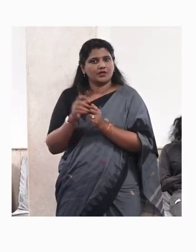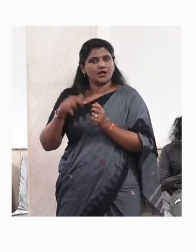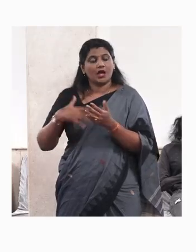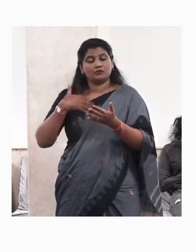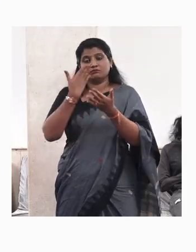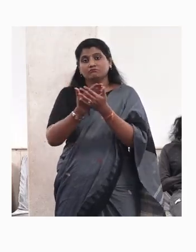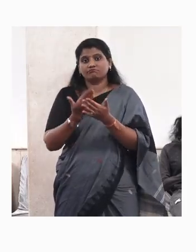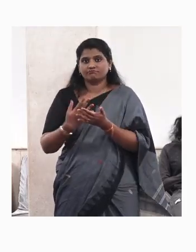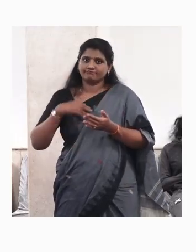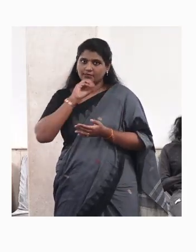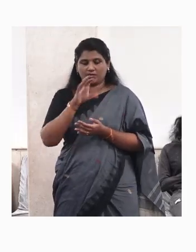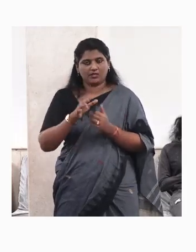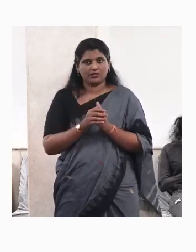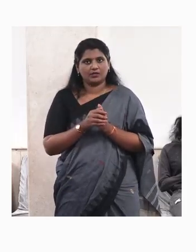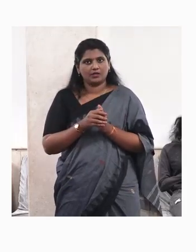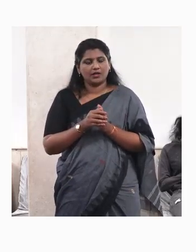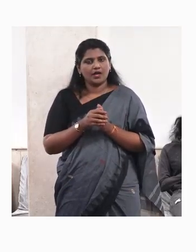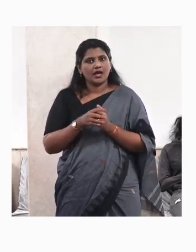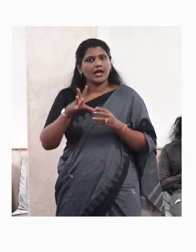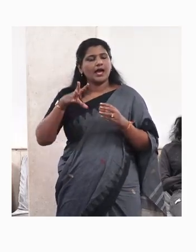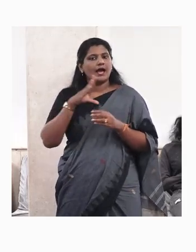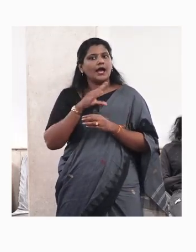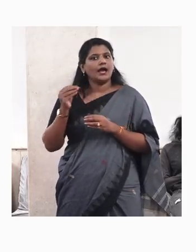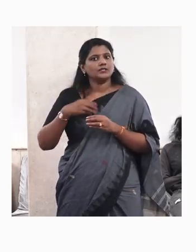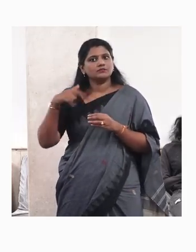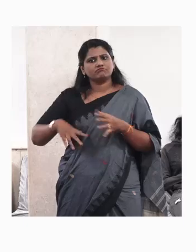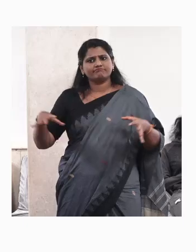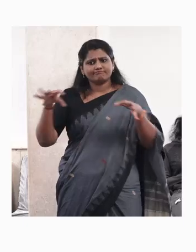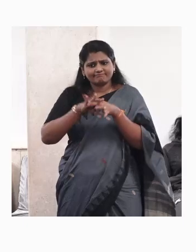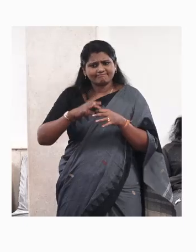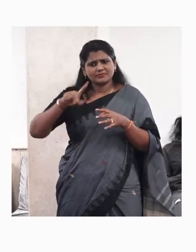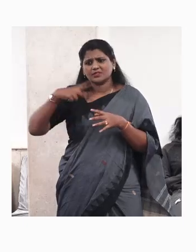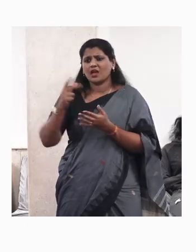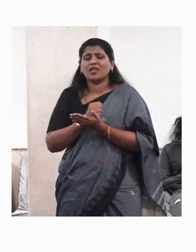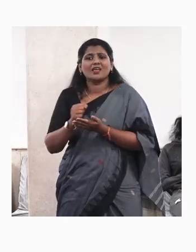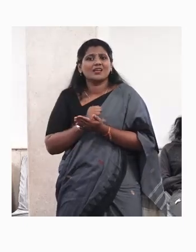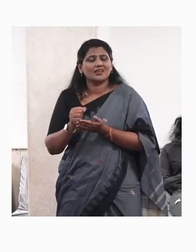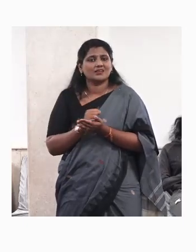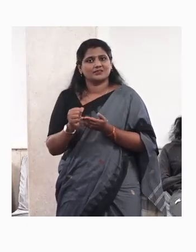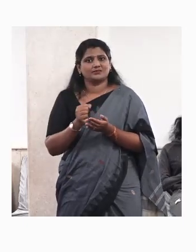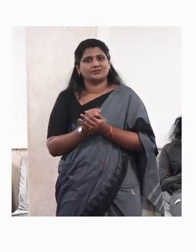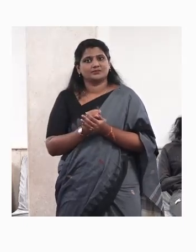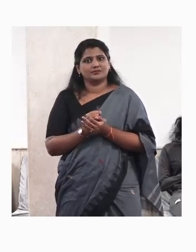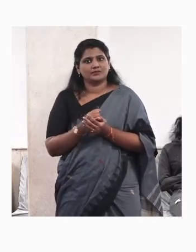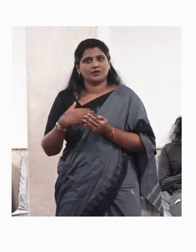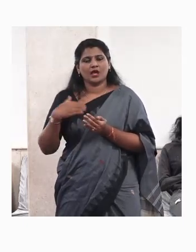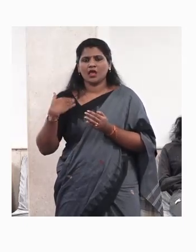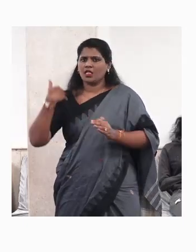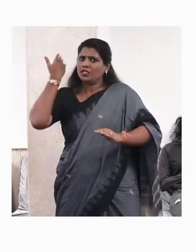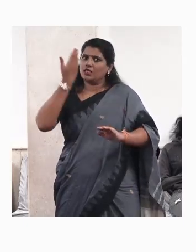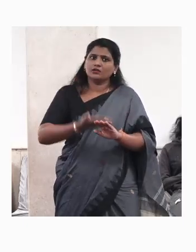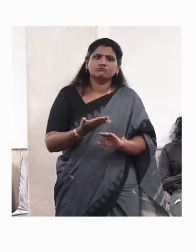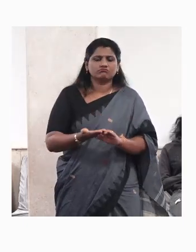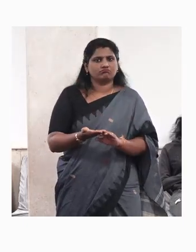approaches suggested and integrate it into other practices. So you don't, to that extent, have to